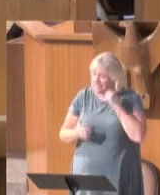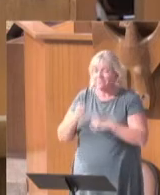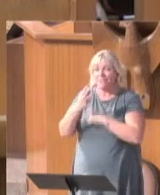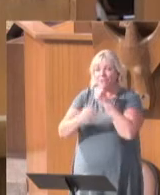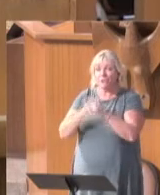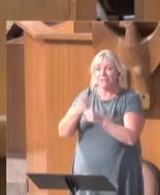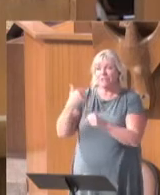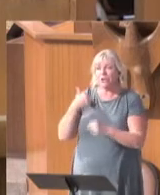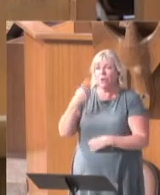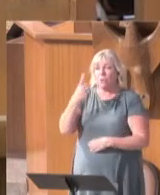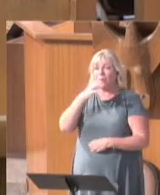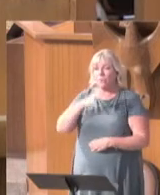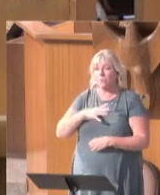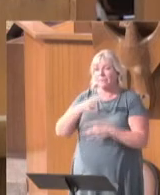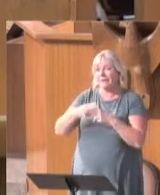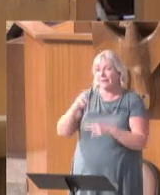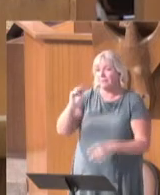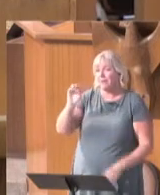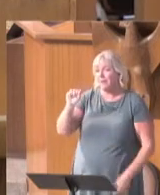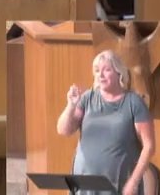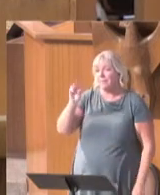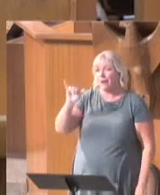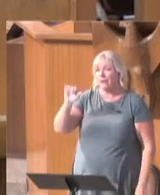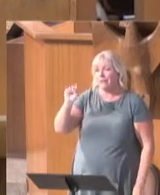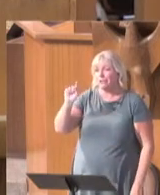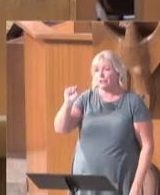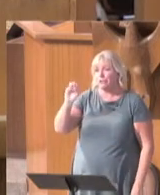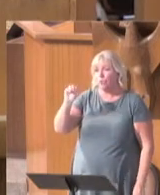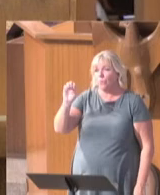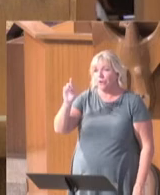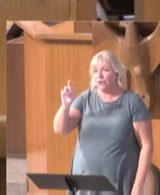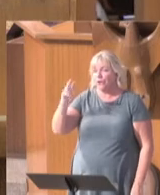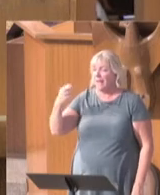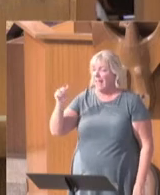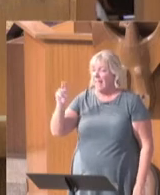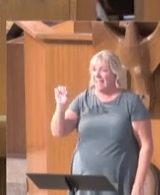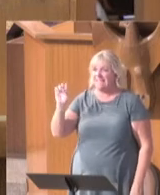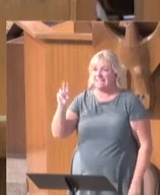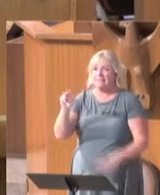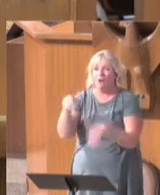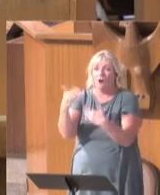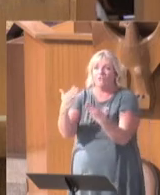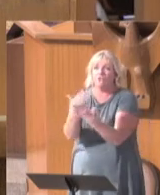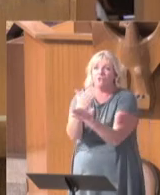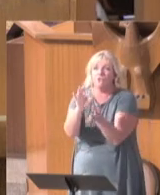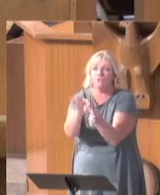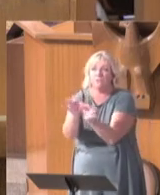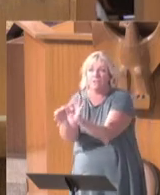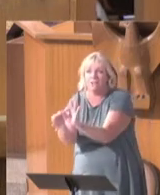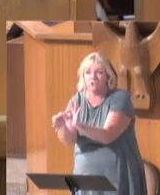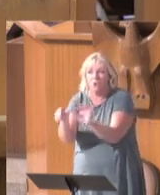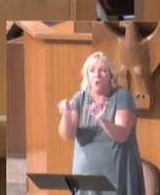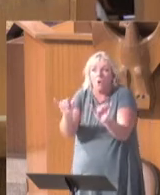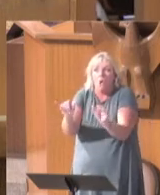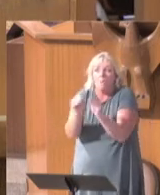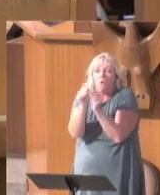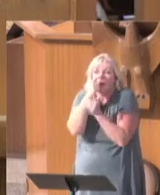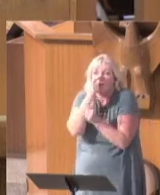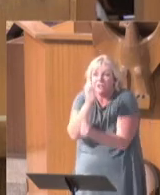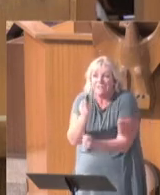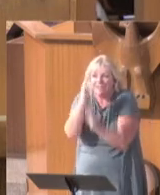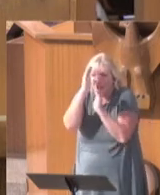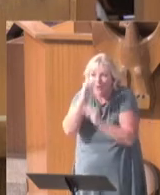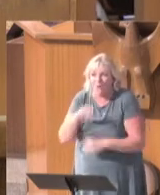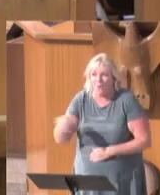a theologian named Mary Stromer Hansen offered a new interpretation that I find much more compelling, and I hope you